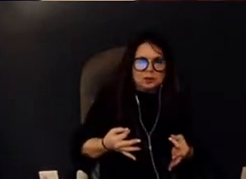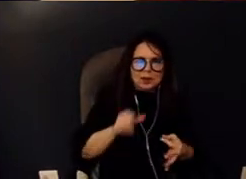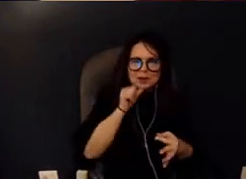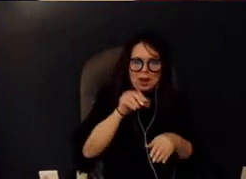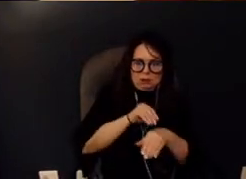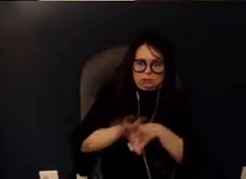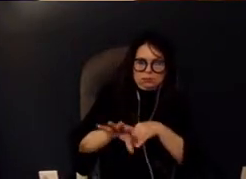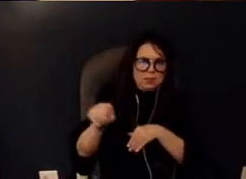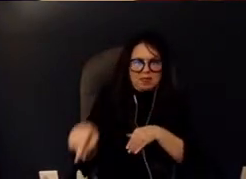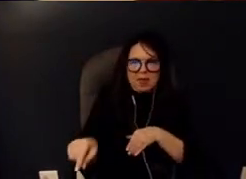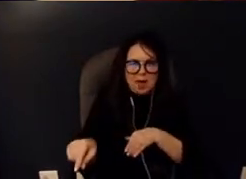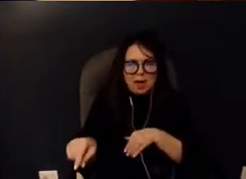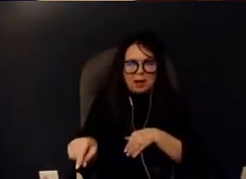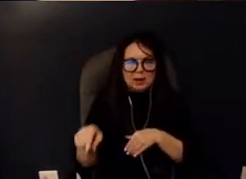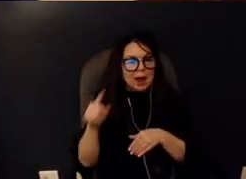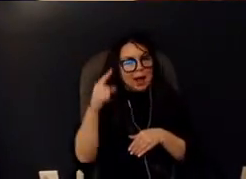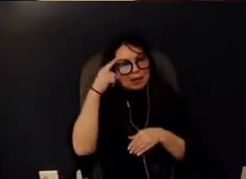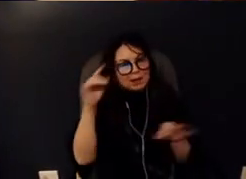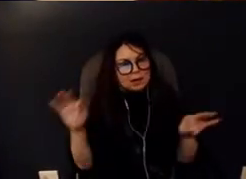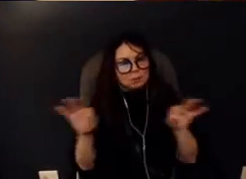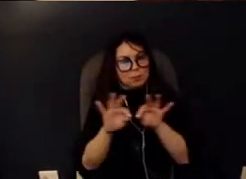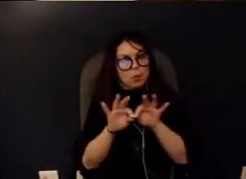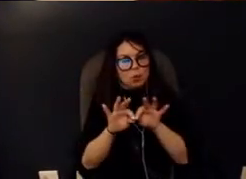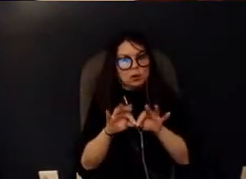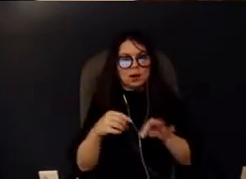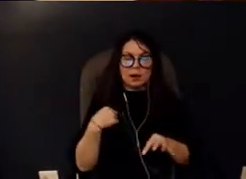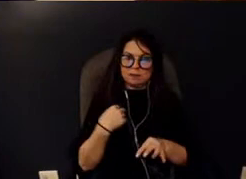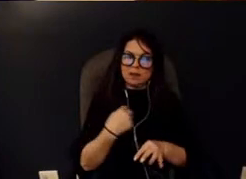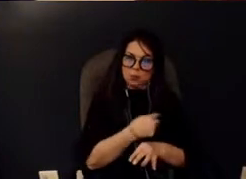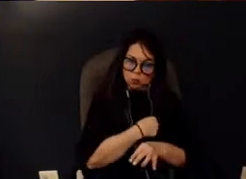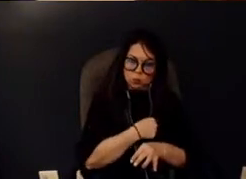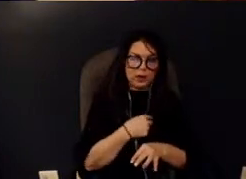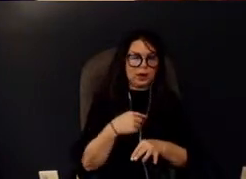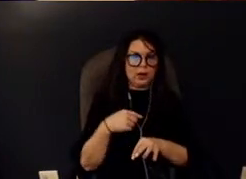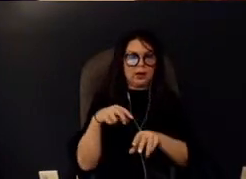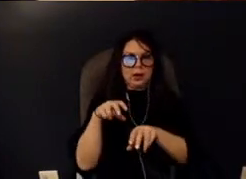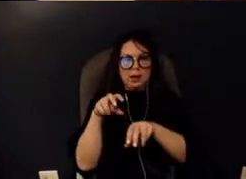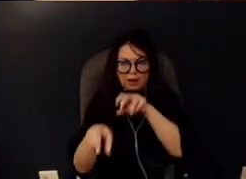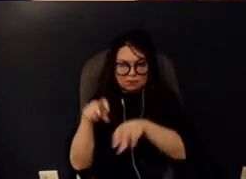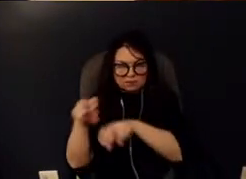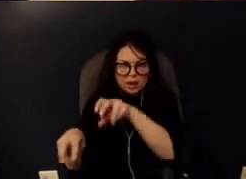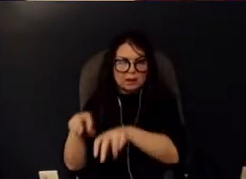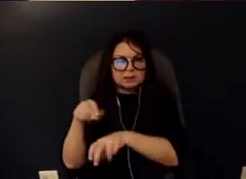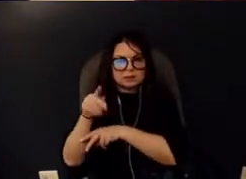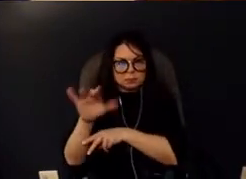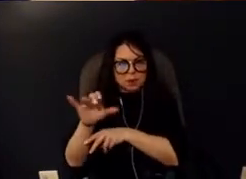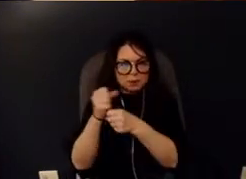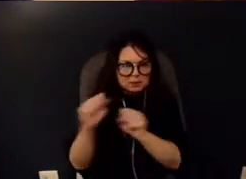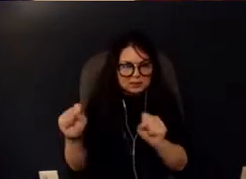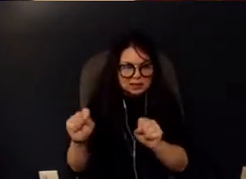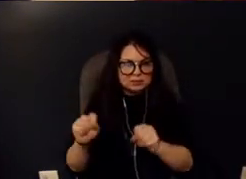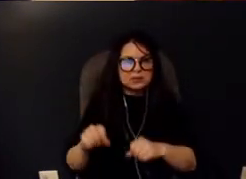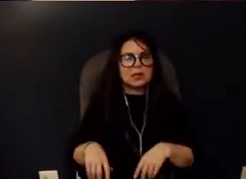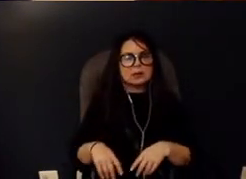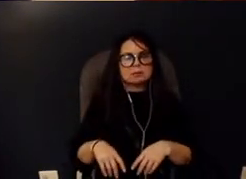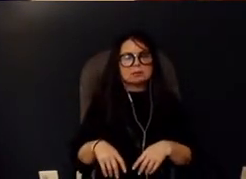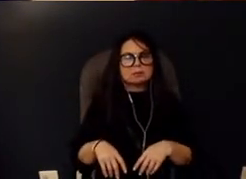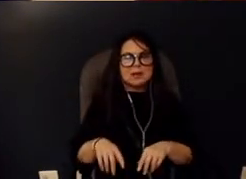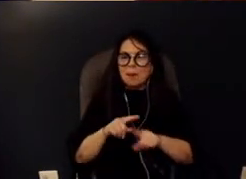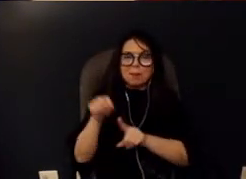important that we are making the investments that we're making in public safety. But again, that has nothing to do with